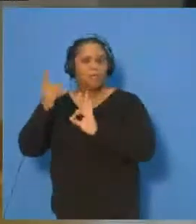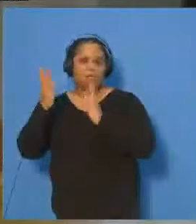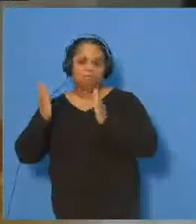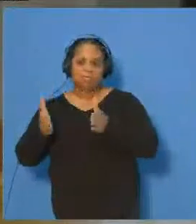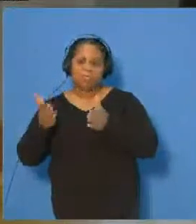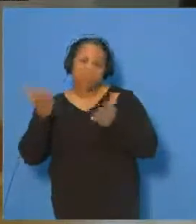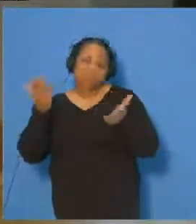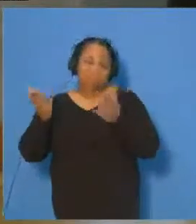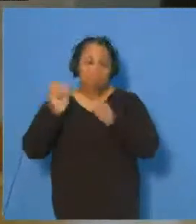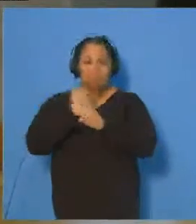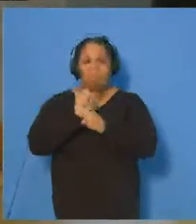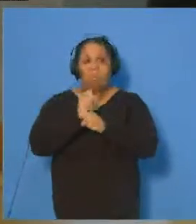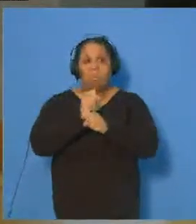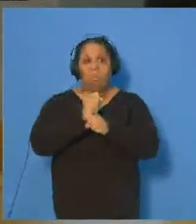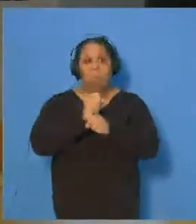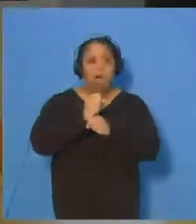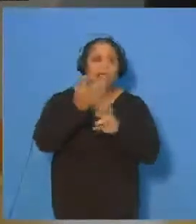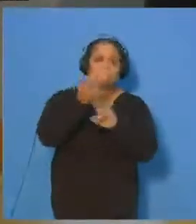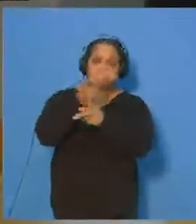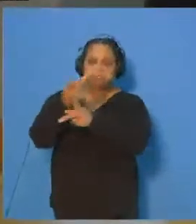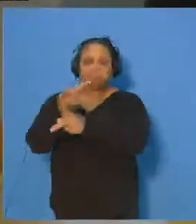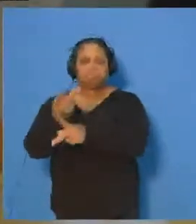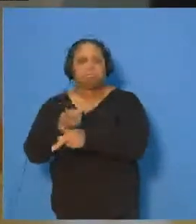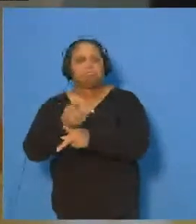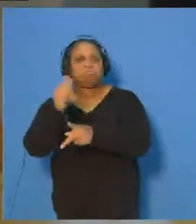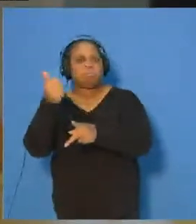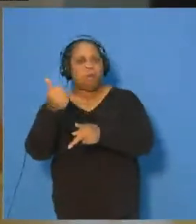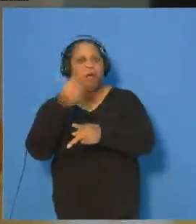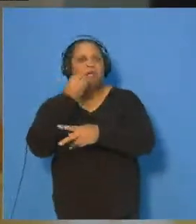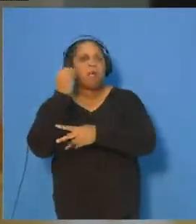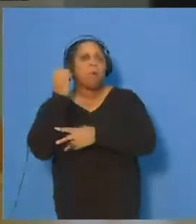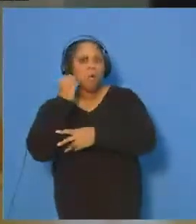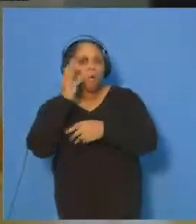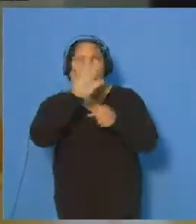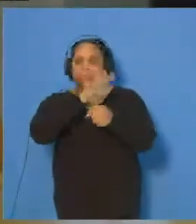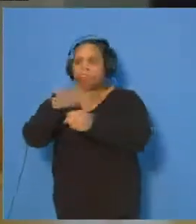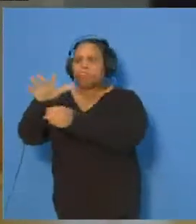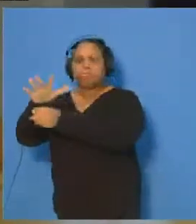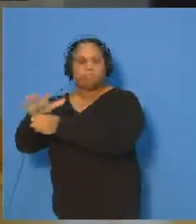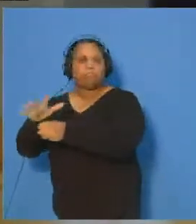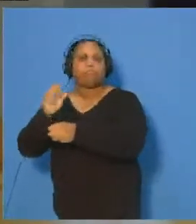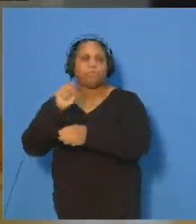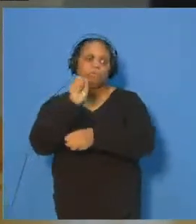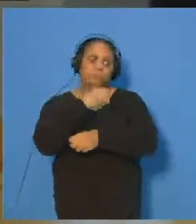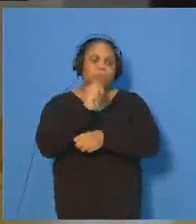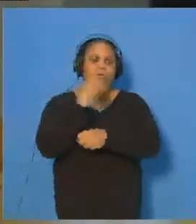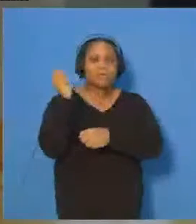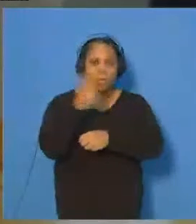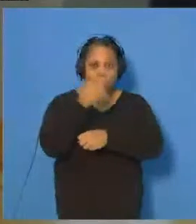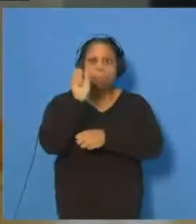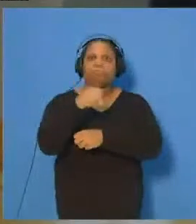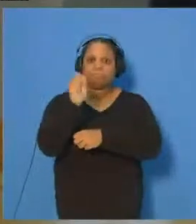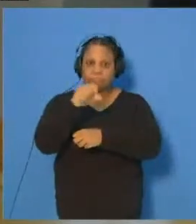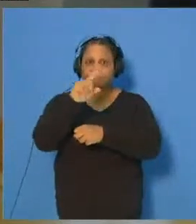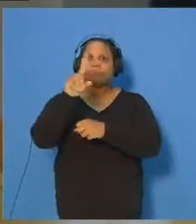may have worked at several of the particular rest homes. So the reality is that, yes, A, all of them will be